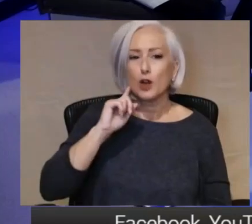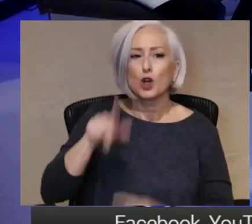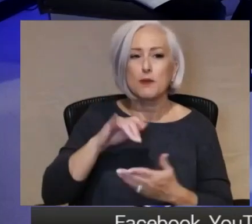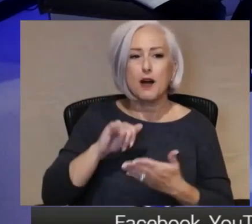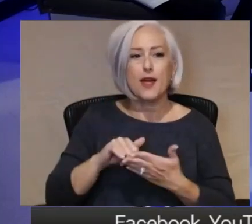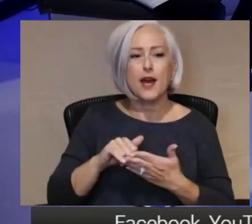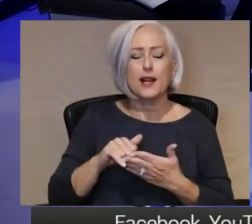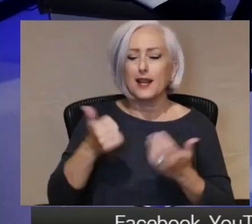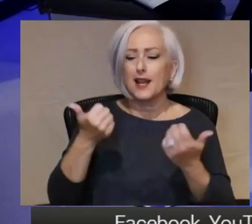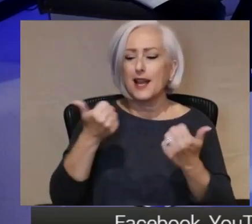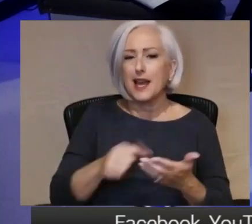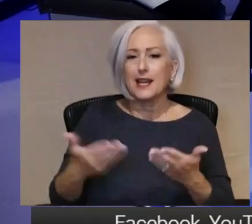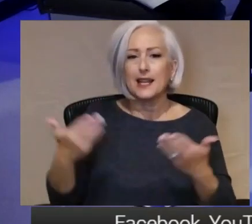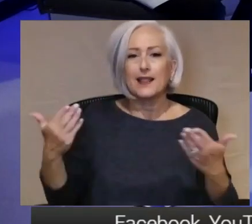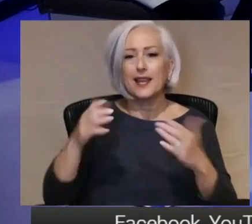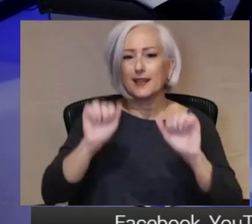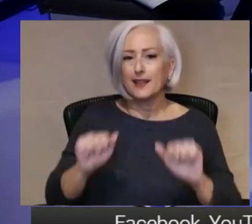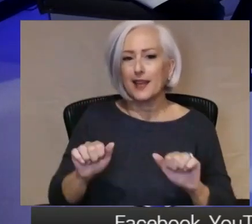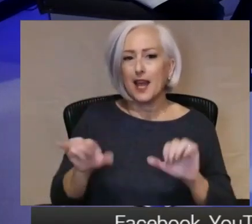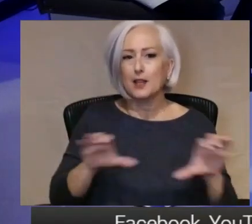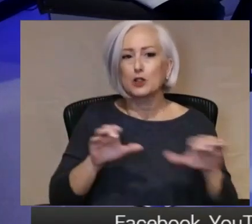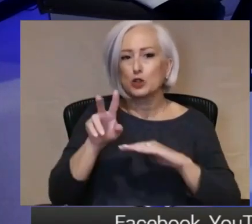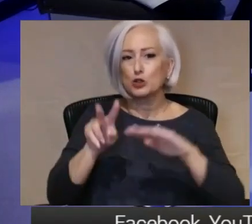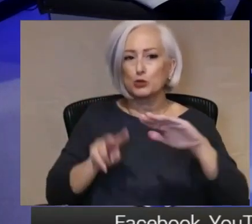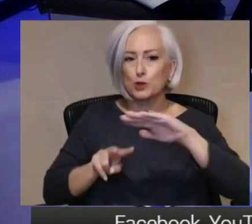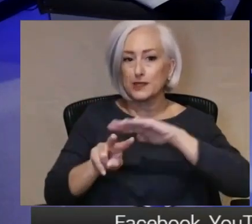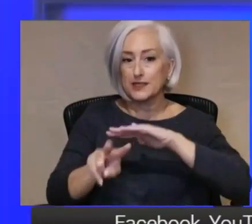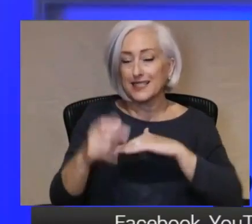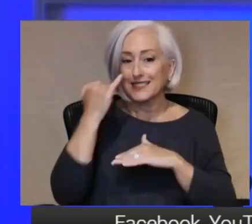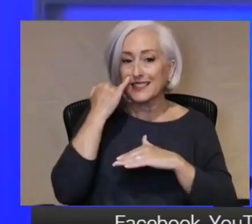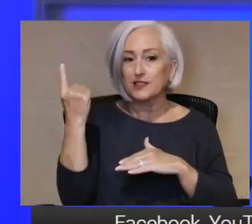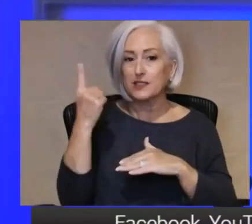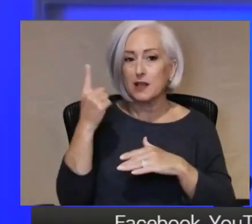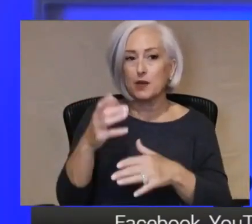whether somebody's going to get it or not get it?